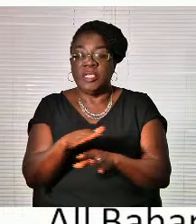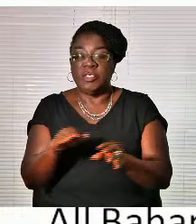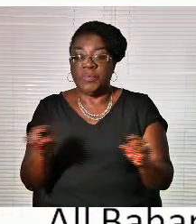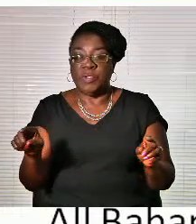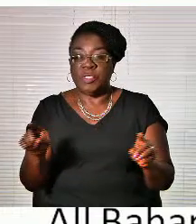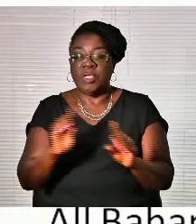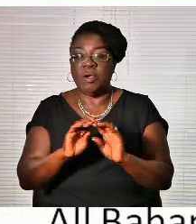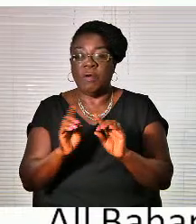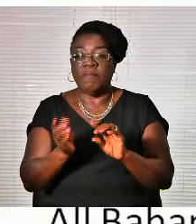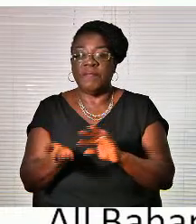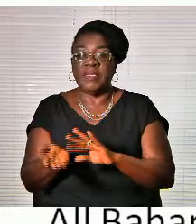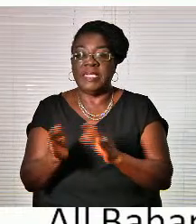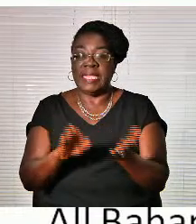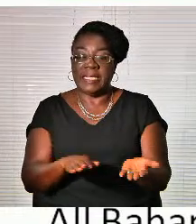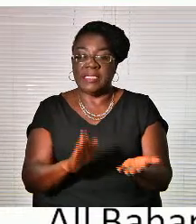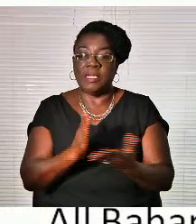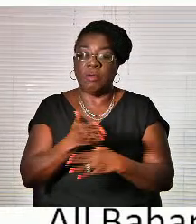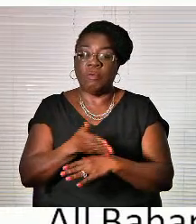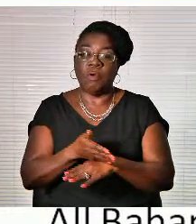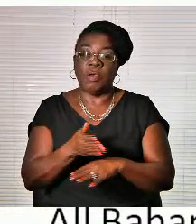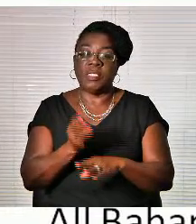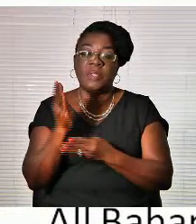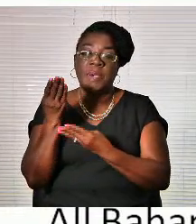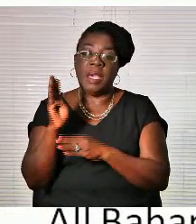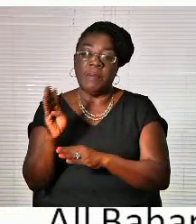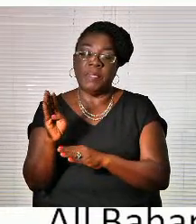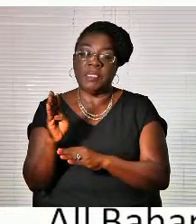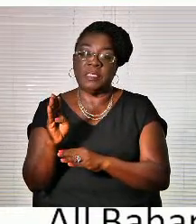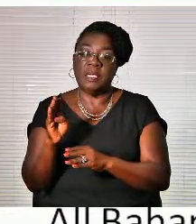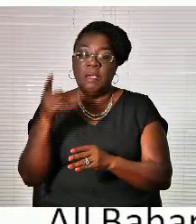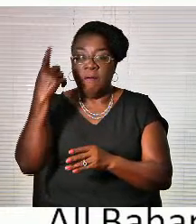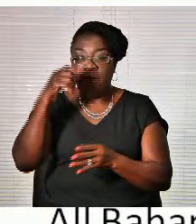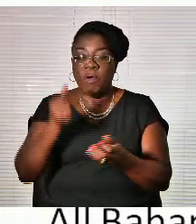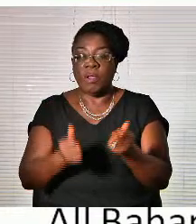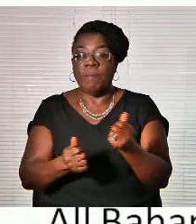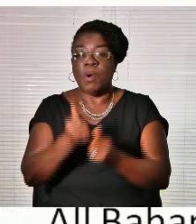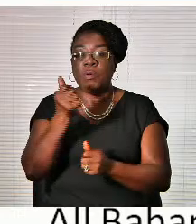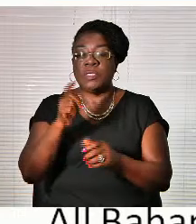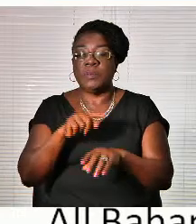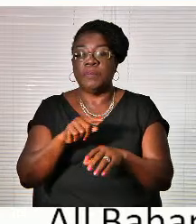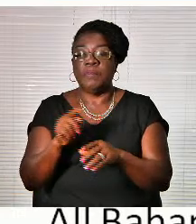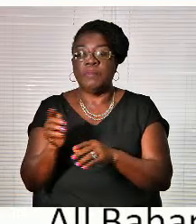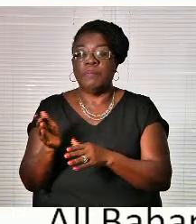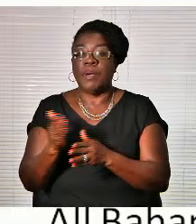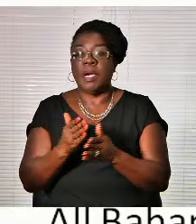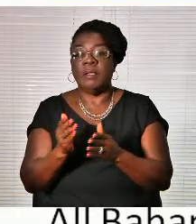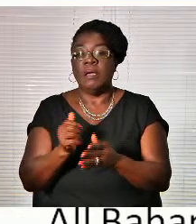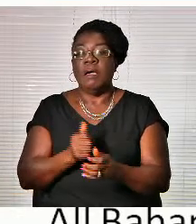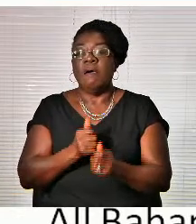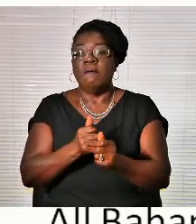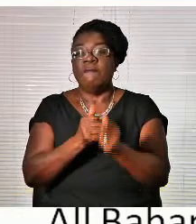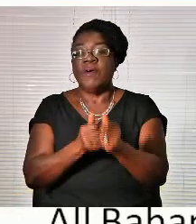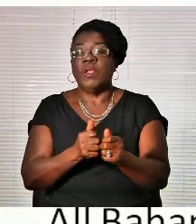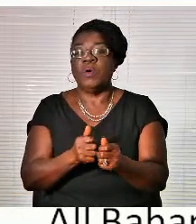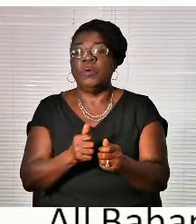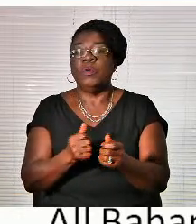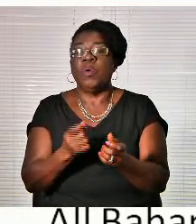deaths across our archipelago, for the most part, follows our population